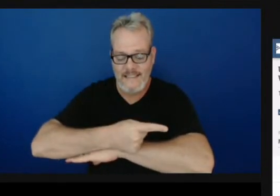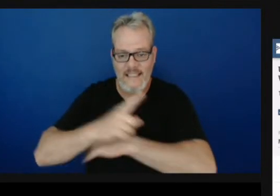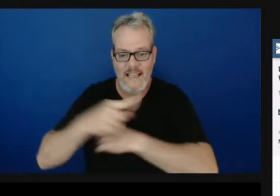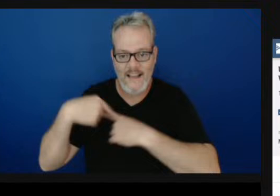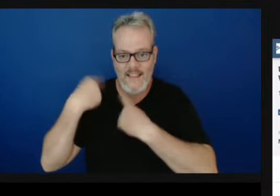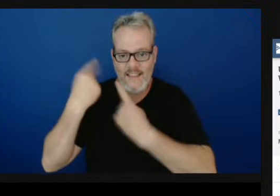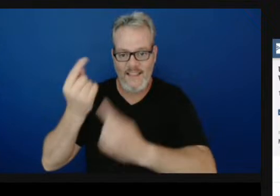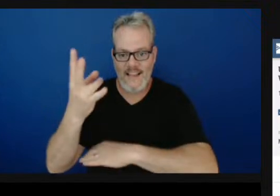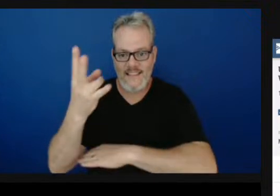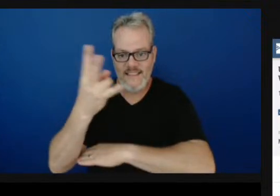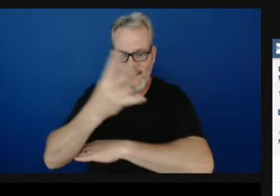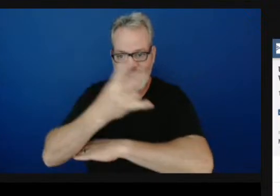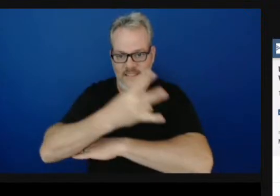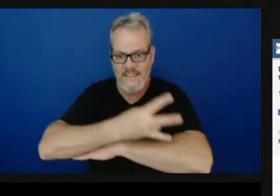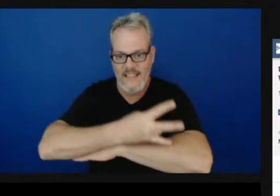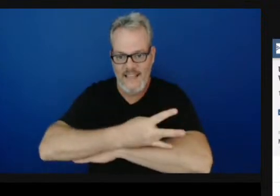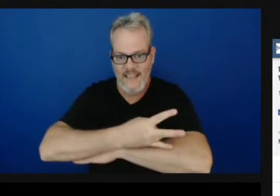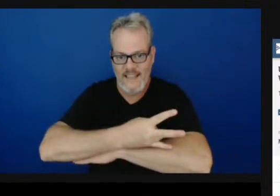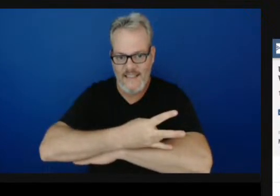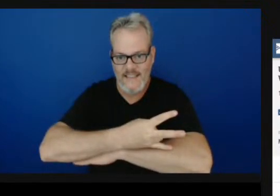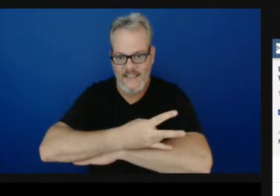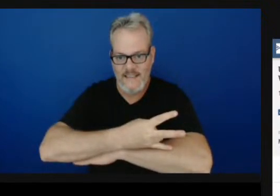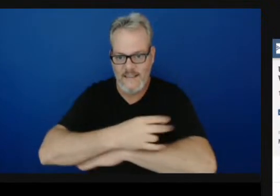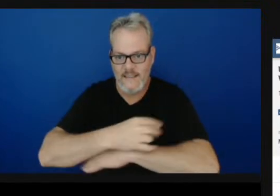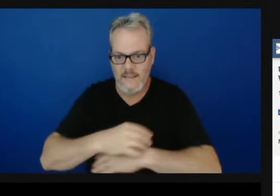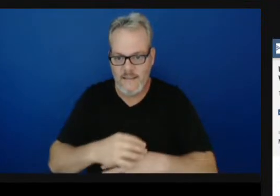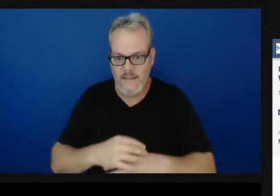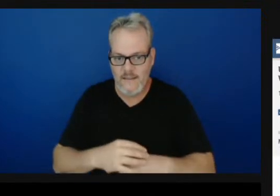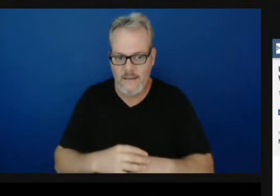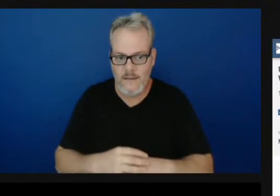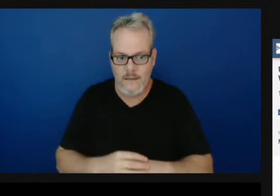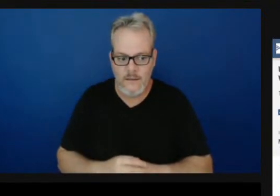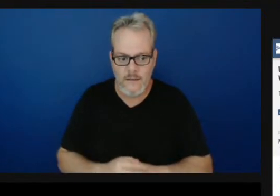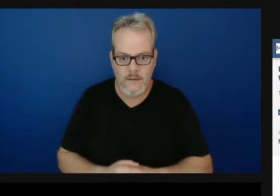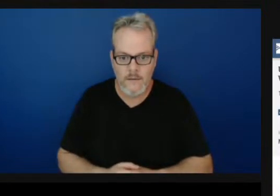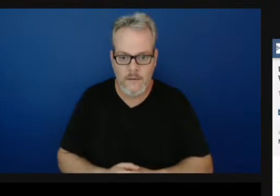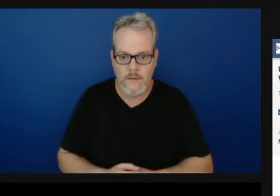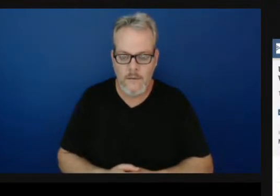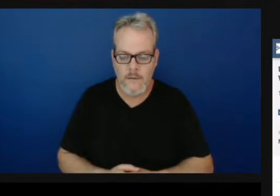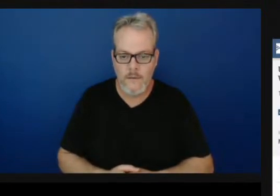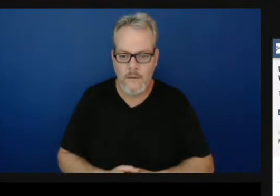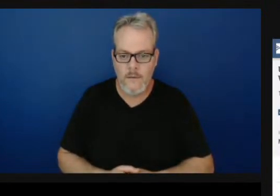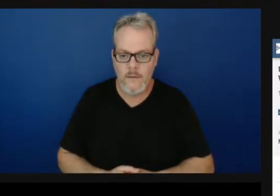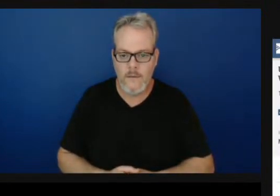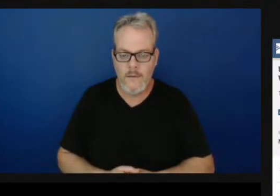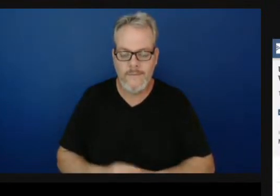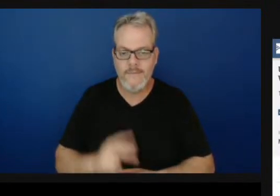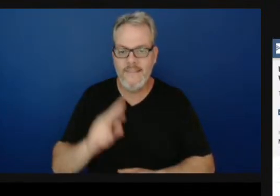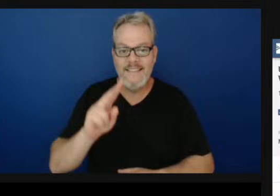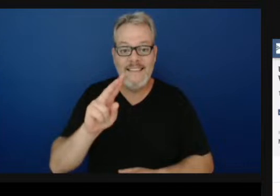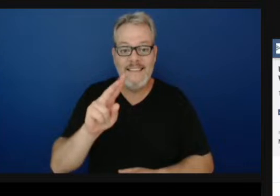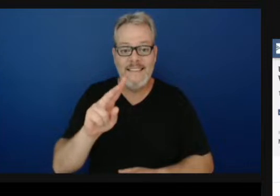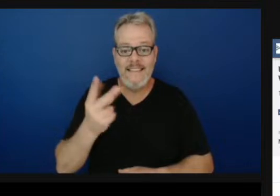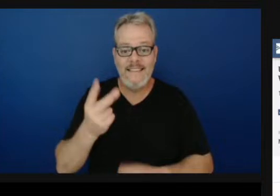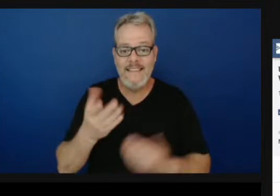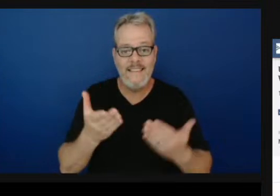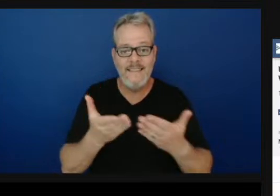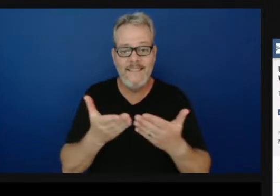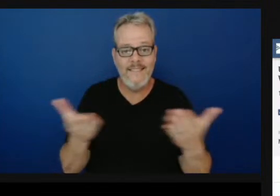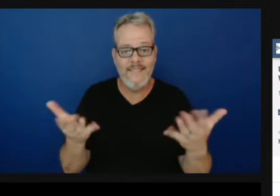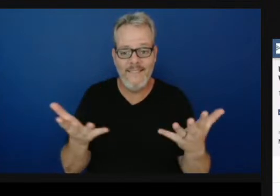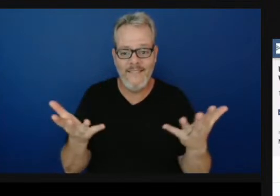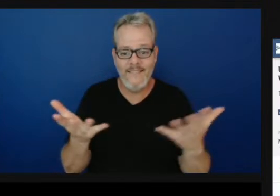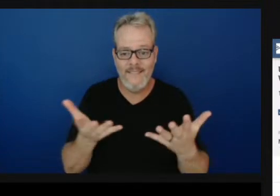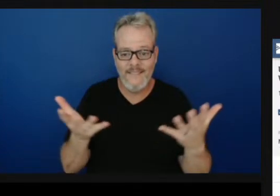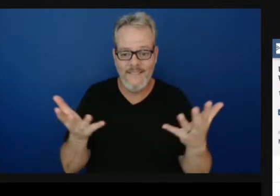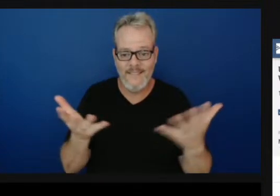on the edges, right? So the second point, the second caveat is that